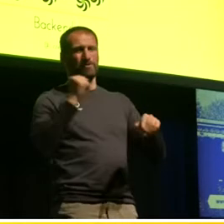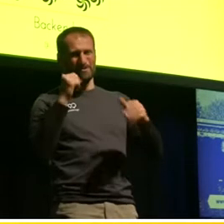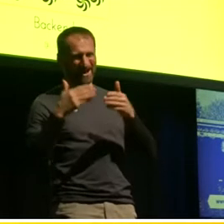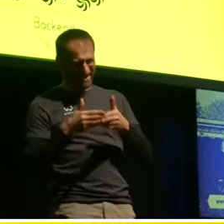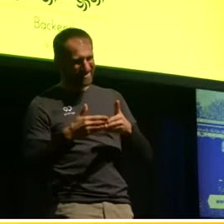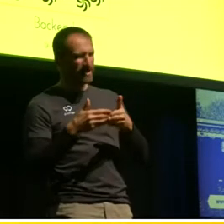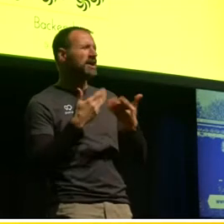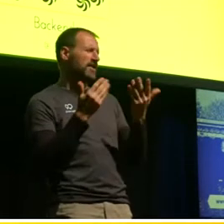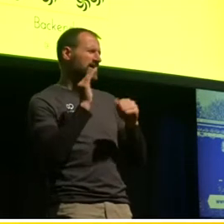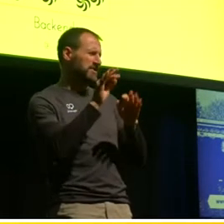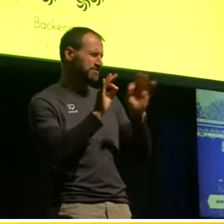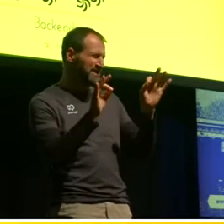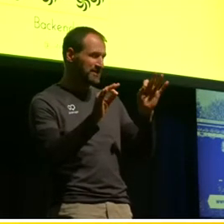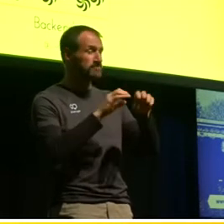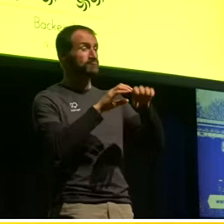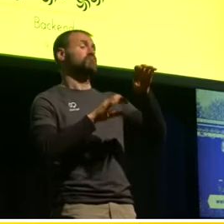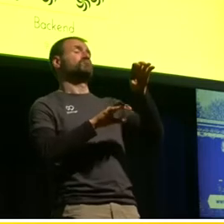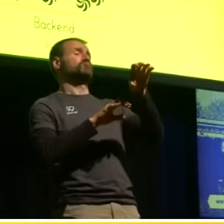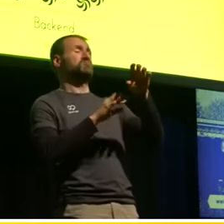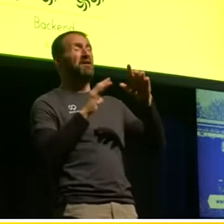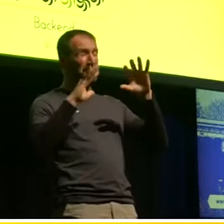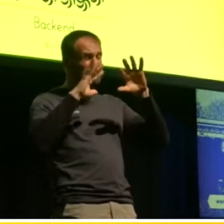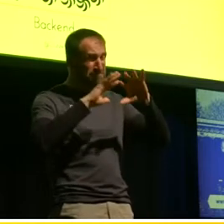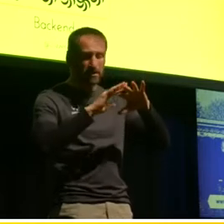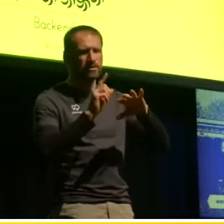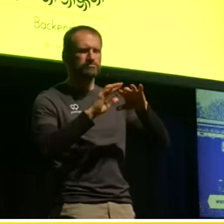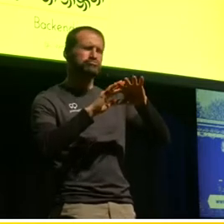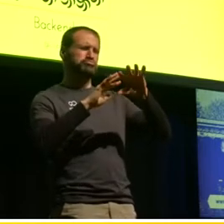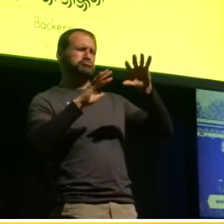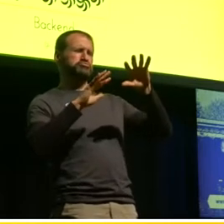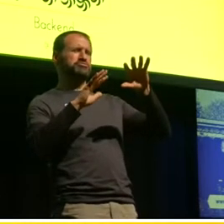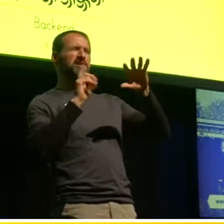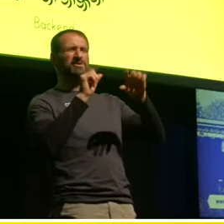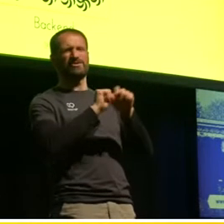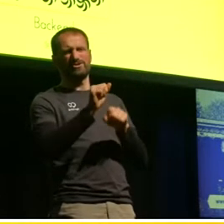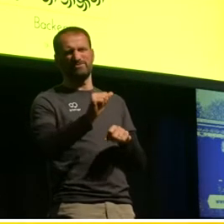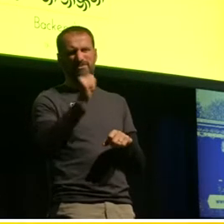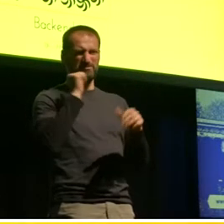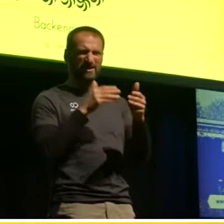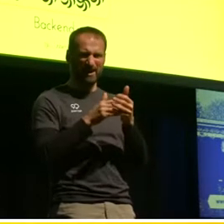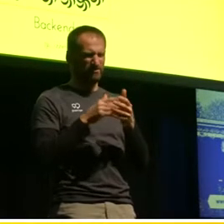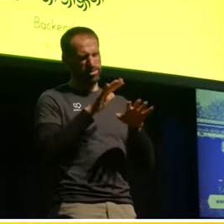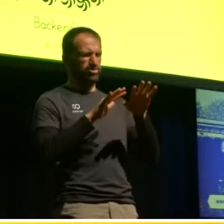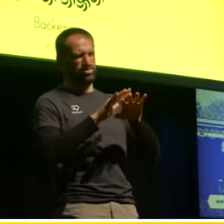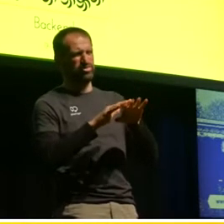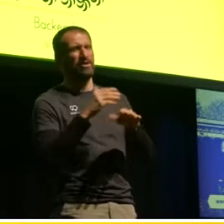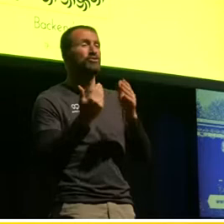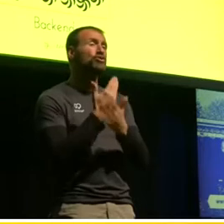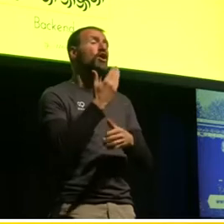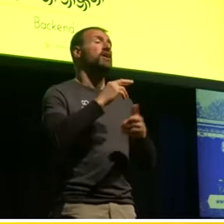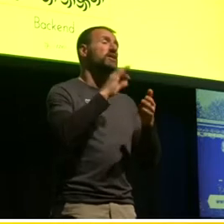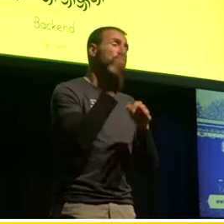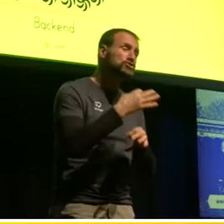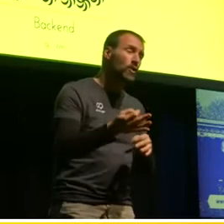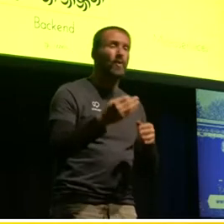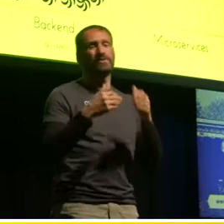not that creepy anymore. But still, the back end gets messier with new functionalities, new technologies.